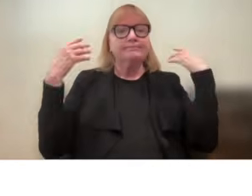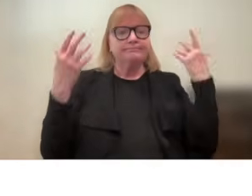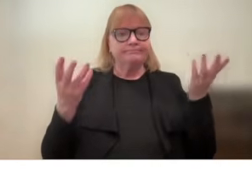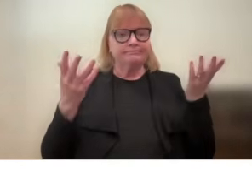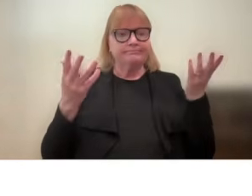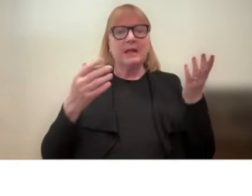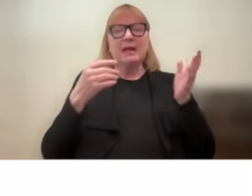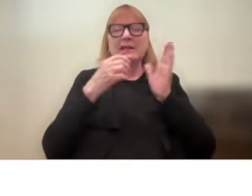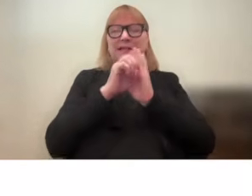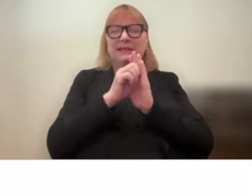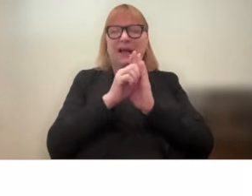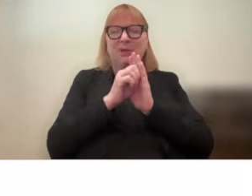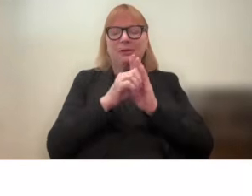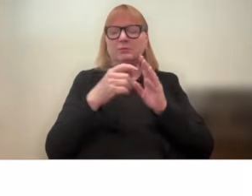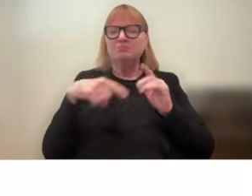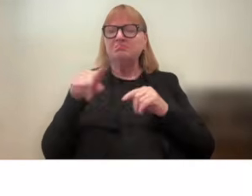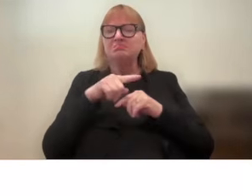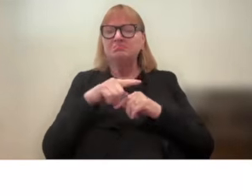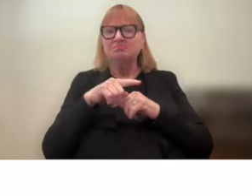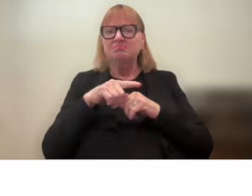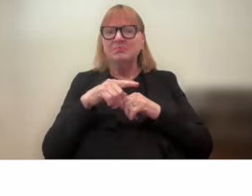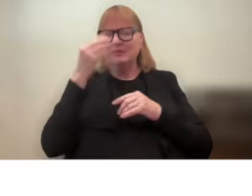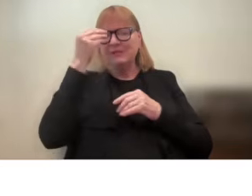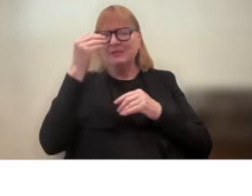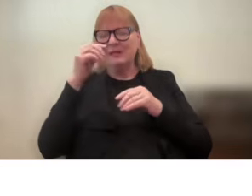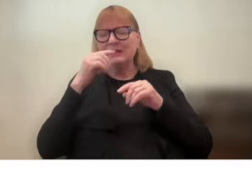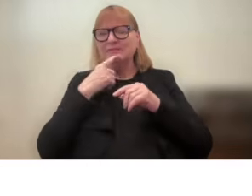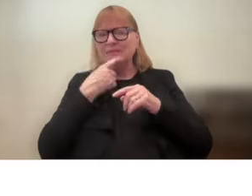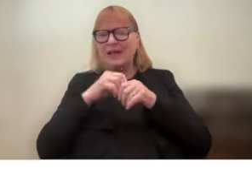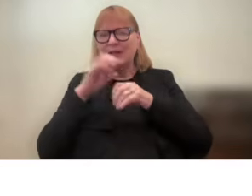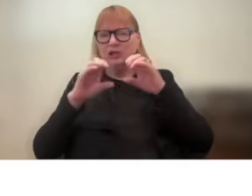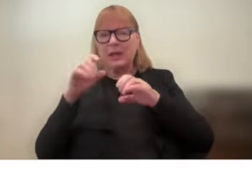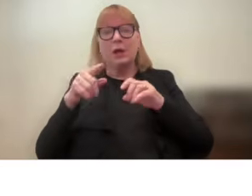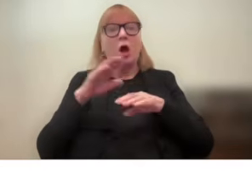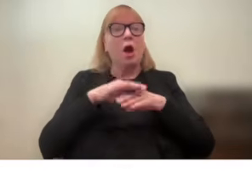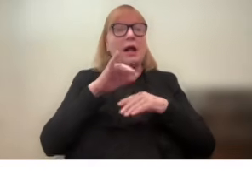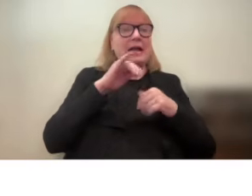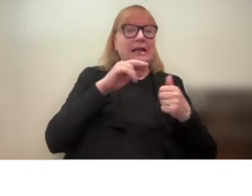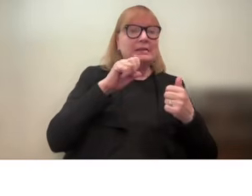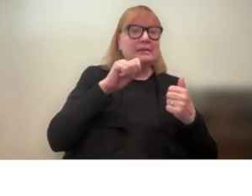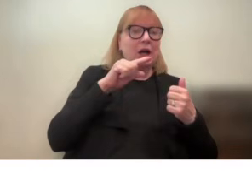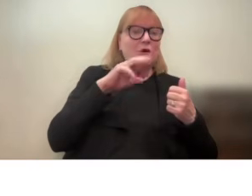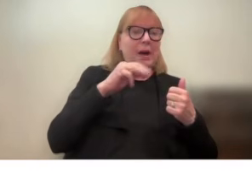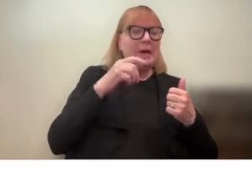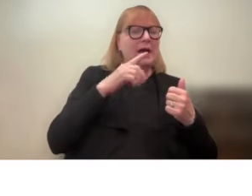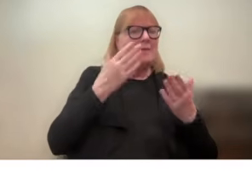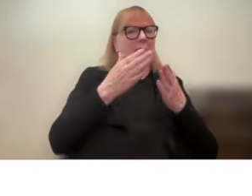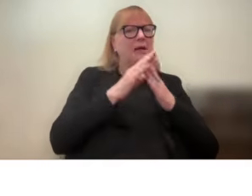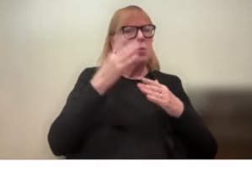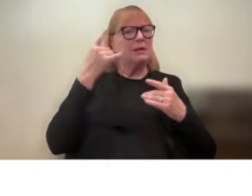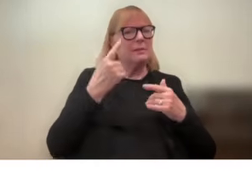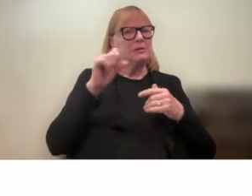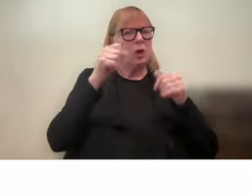So we'll take some examples from what you all were saying in the chat. So on Instagram, you might ask, why does